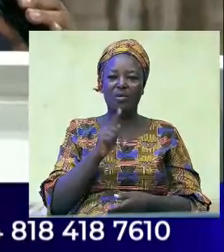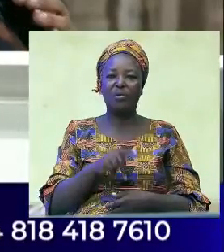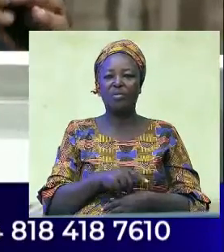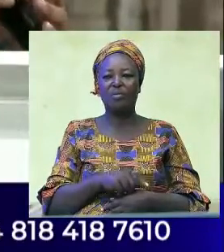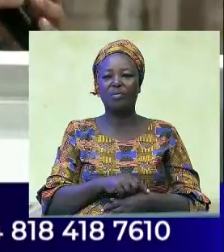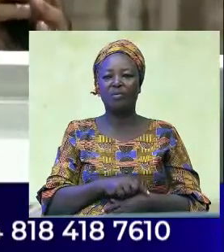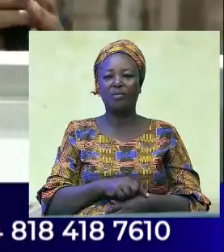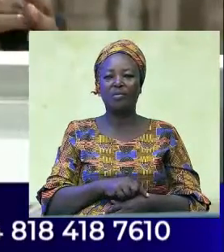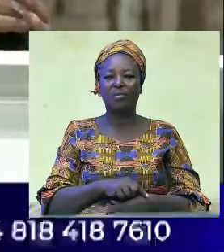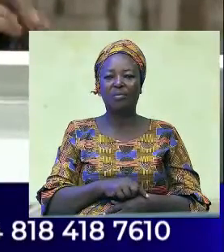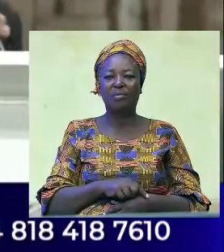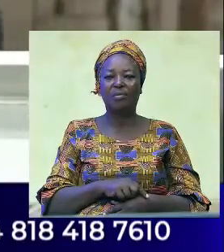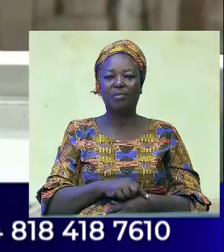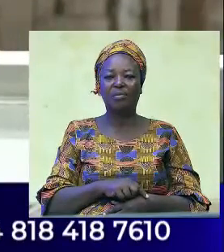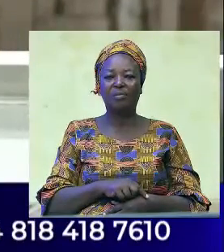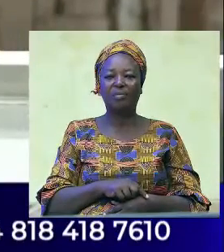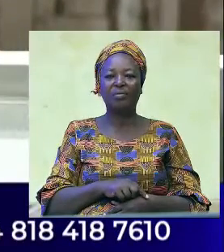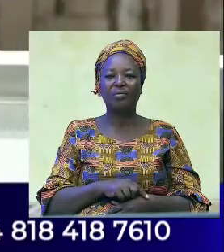been released.